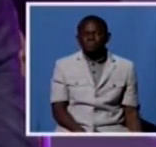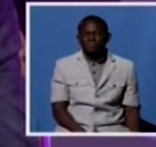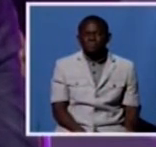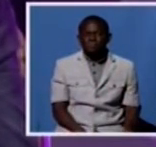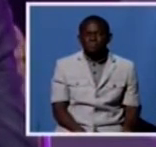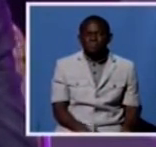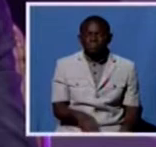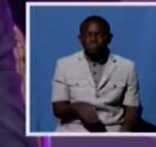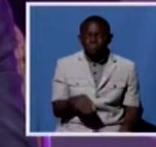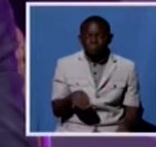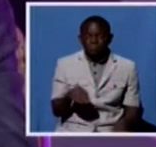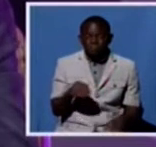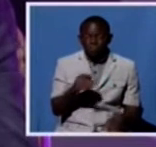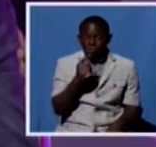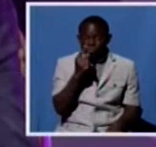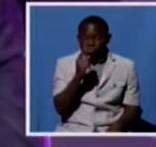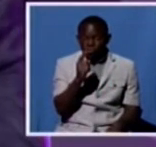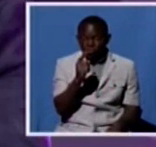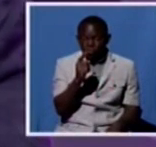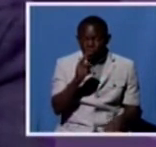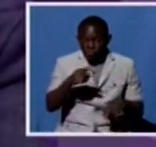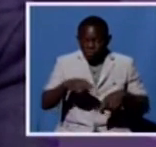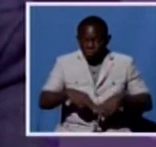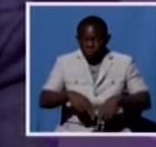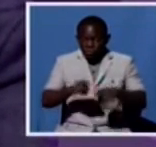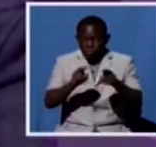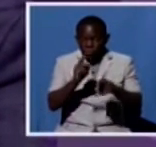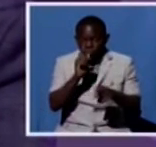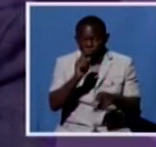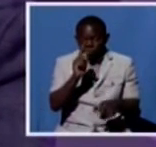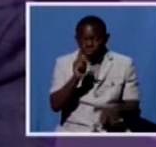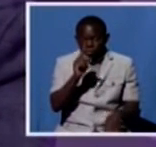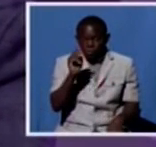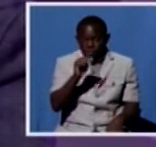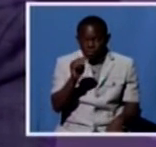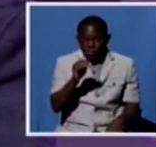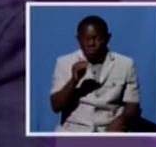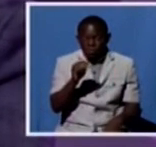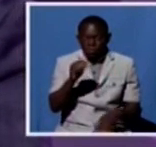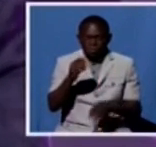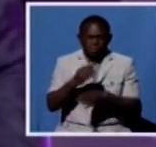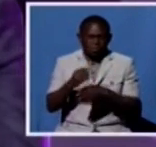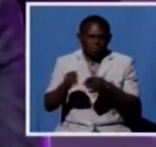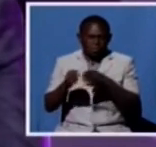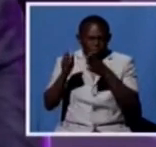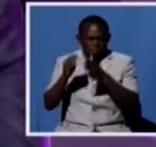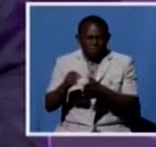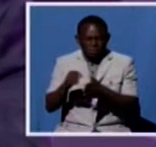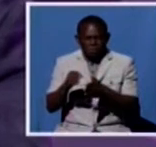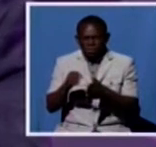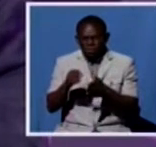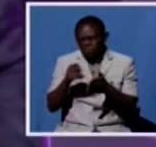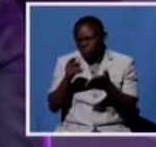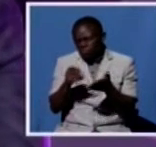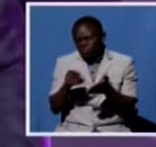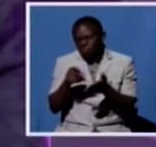the $1 million per kilometer are these contracts where the contractor also arranges for finance. So there's the